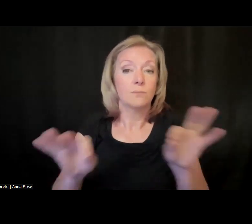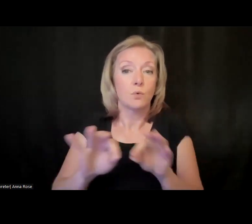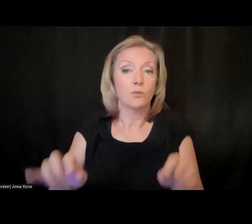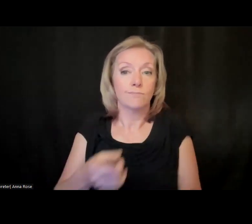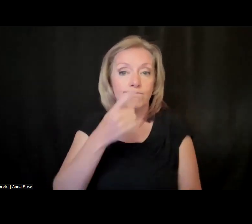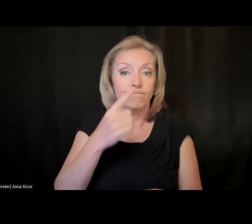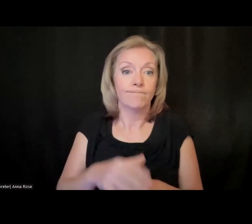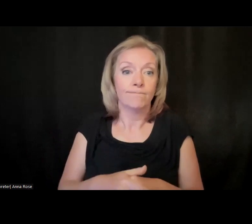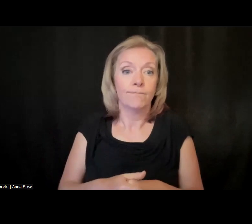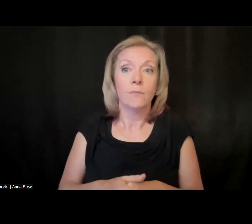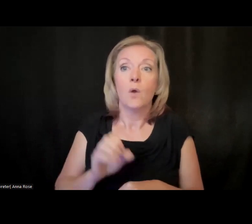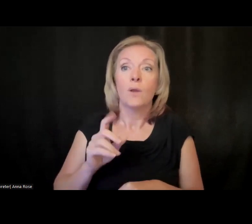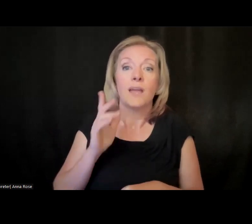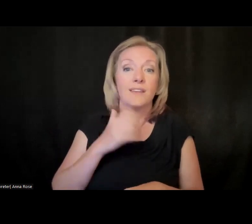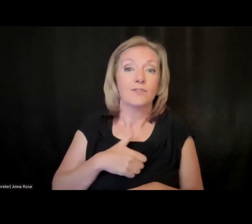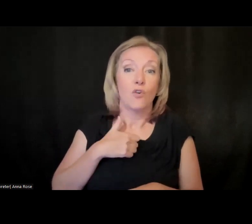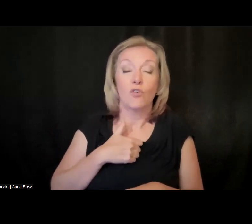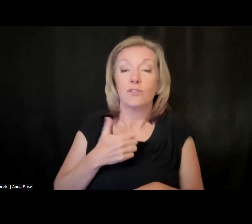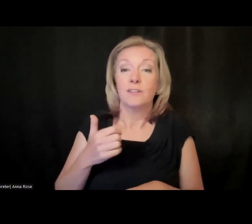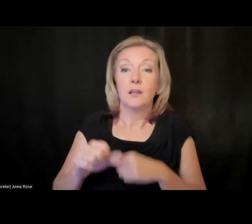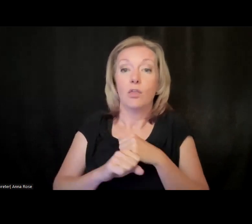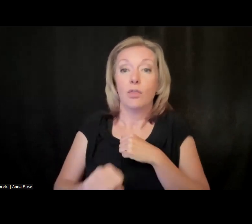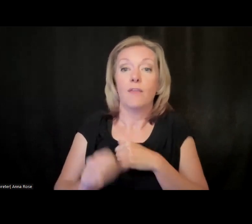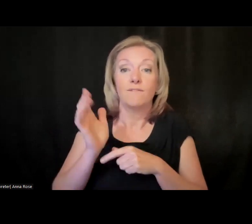So with that said, I stole 5 minutes from many of you. I